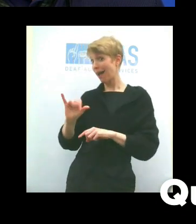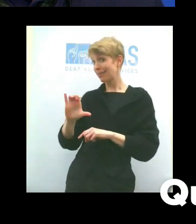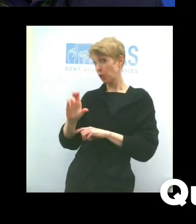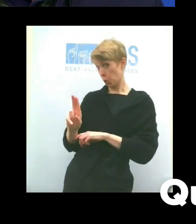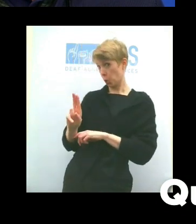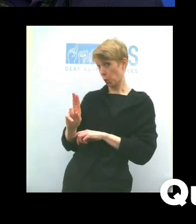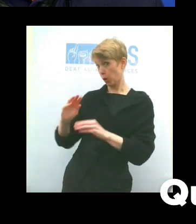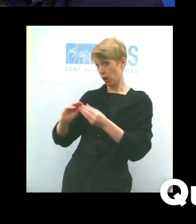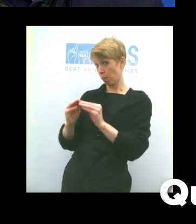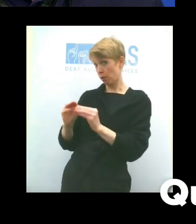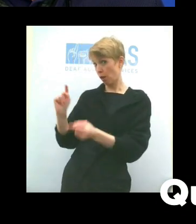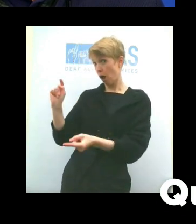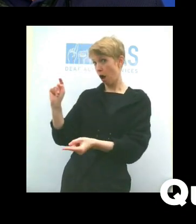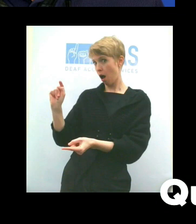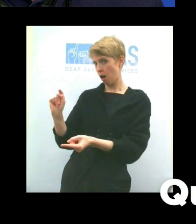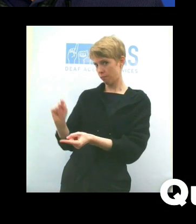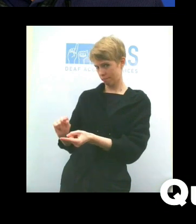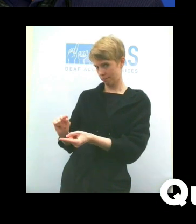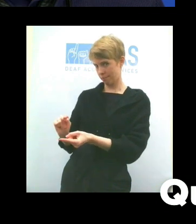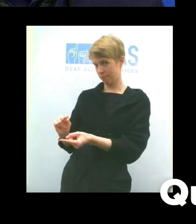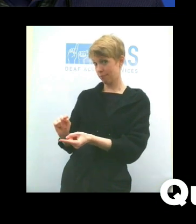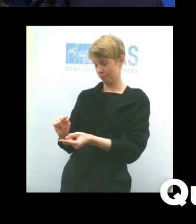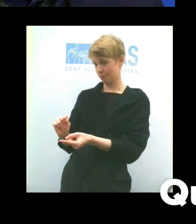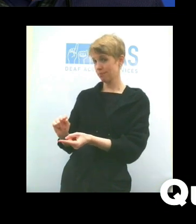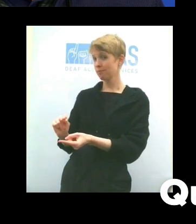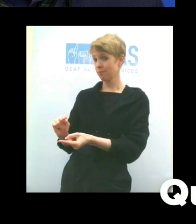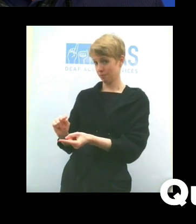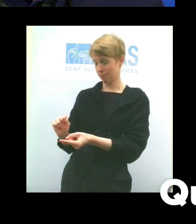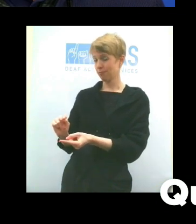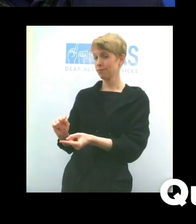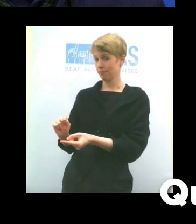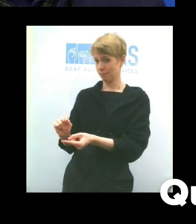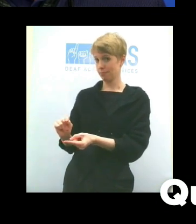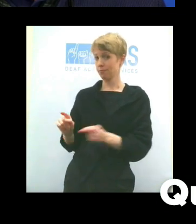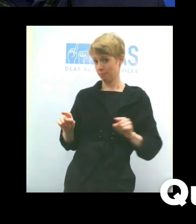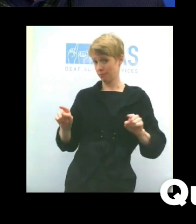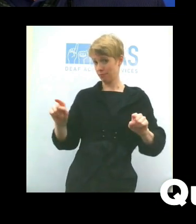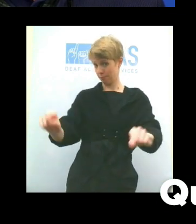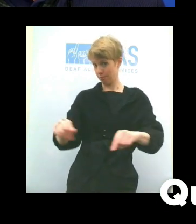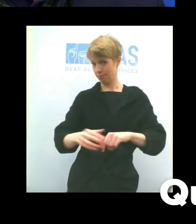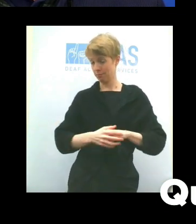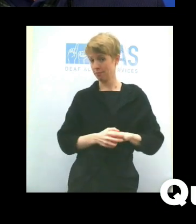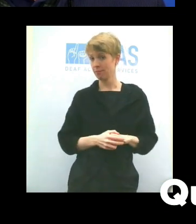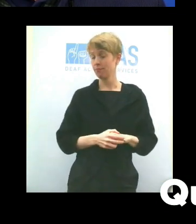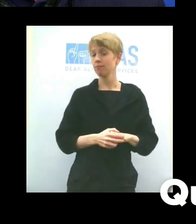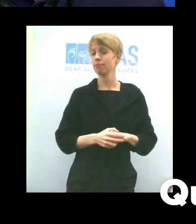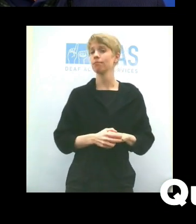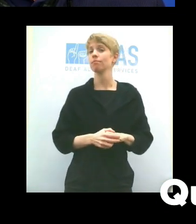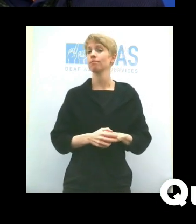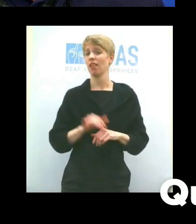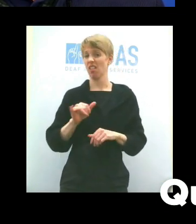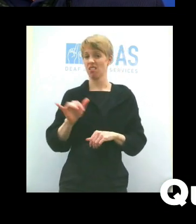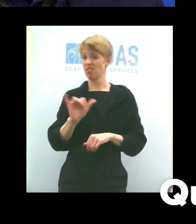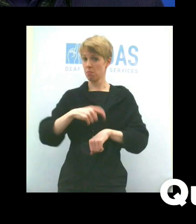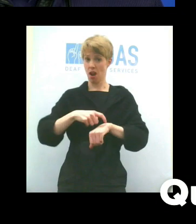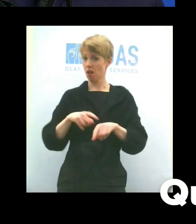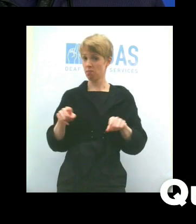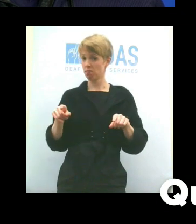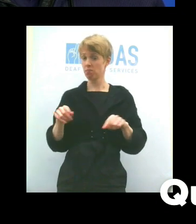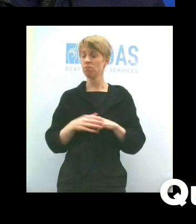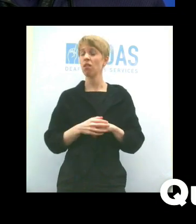where they're actually at the lowest number they've been of ICU patients in the 2-week period, and basically